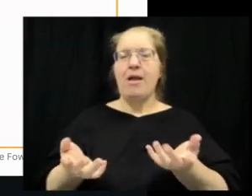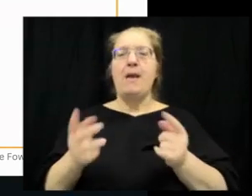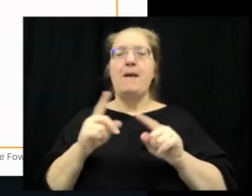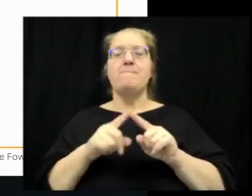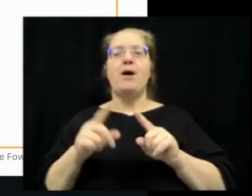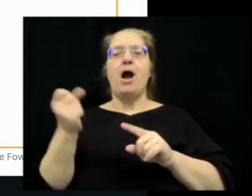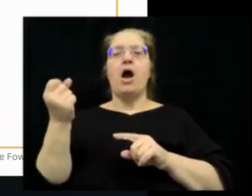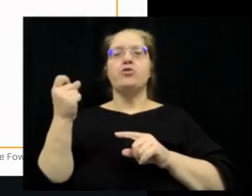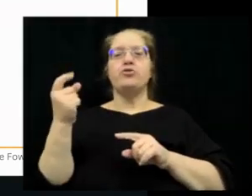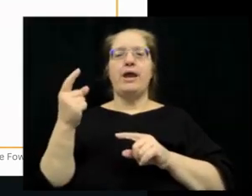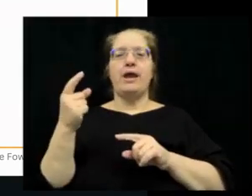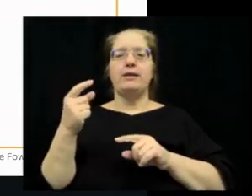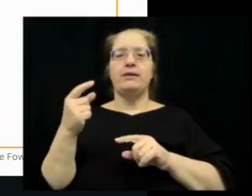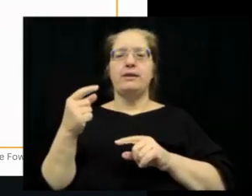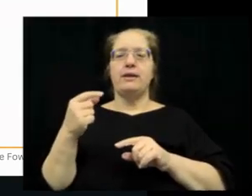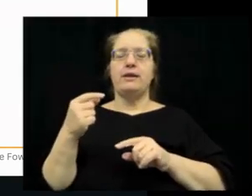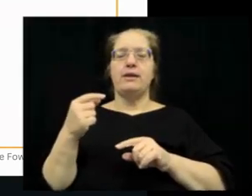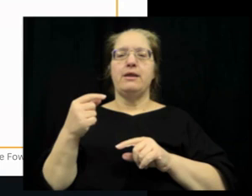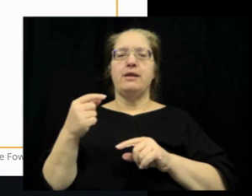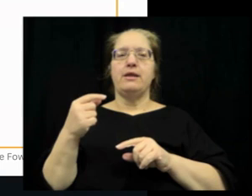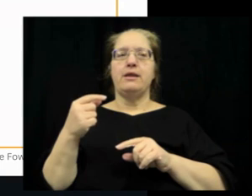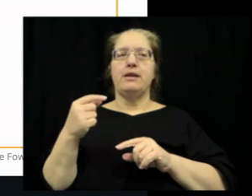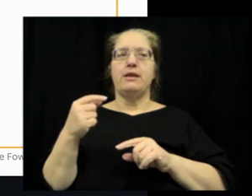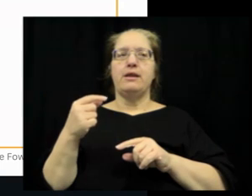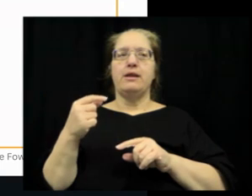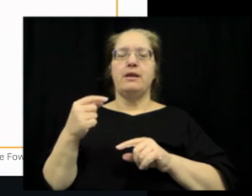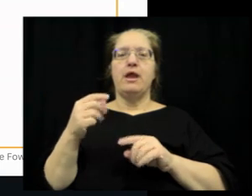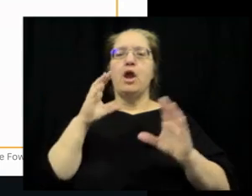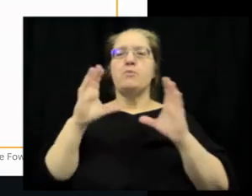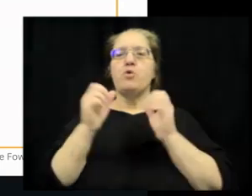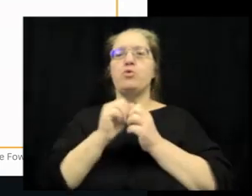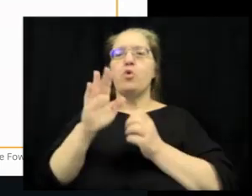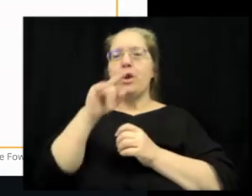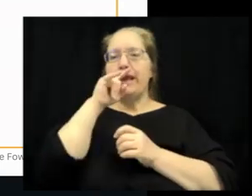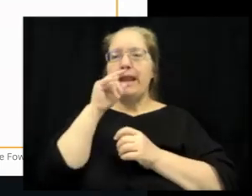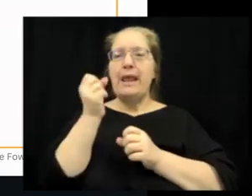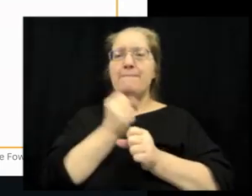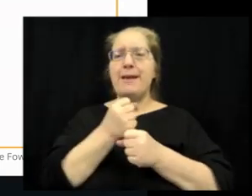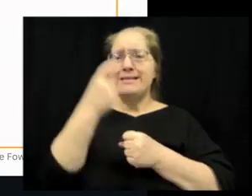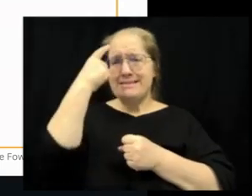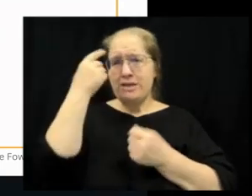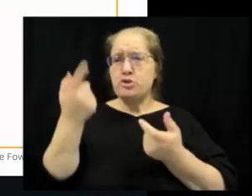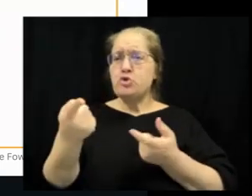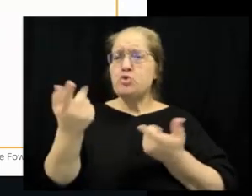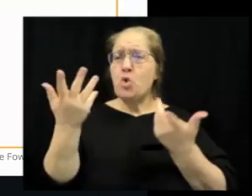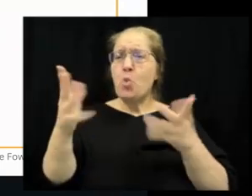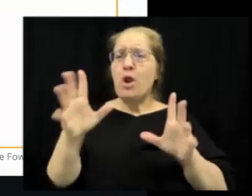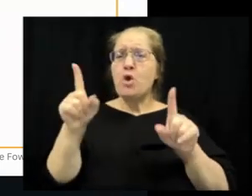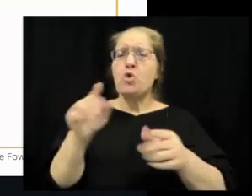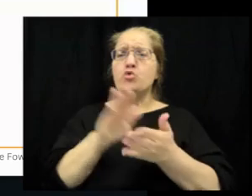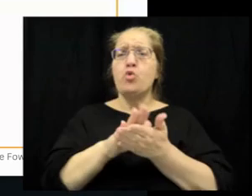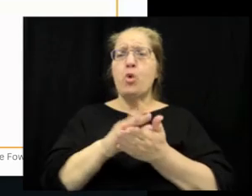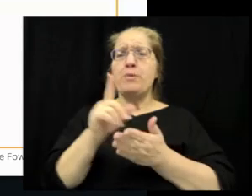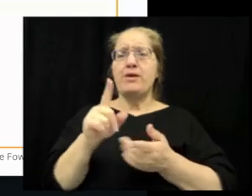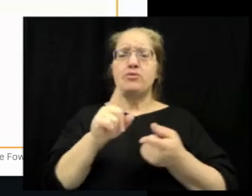validation that comes from, it makes sense. You don't want to go to school because, so-and-so said that on Snapchat last